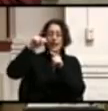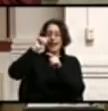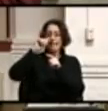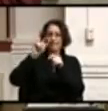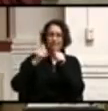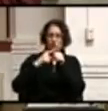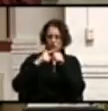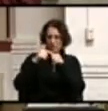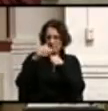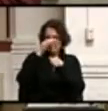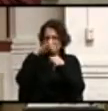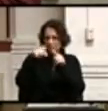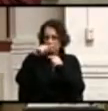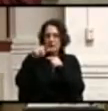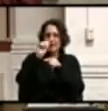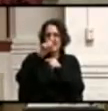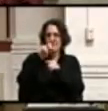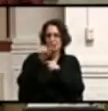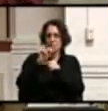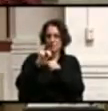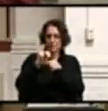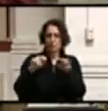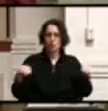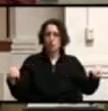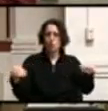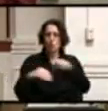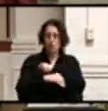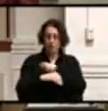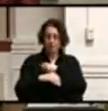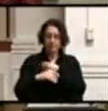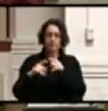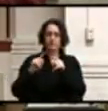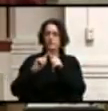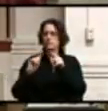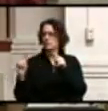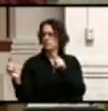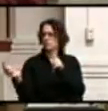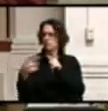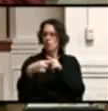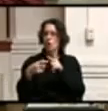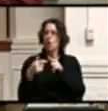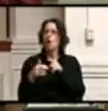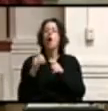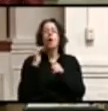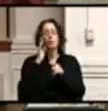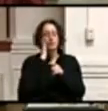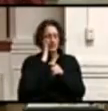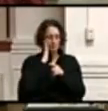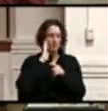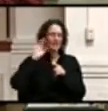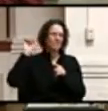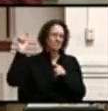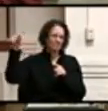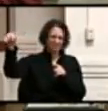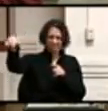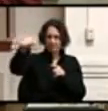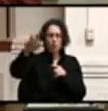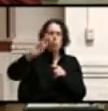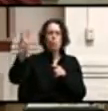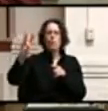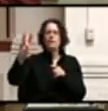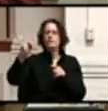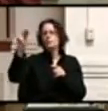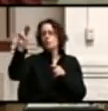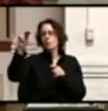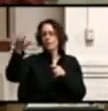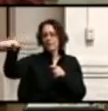then there's a door here to separate the quarters area. So we have bunk rooms around the west and